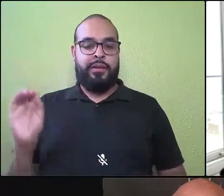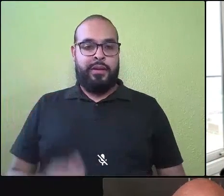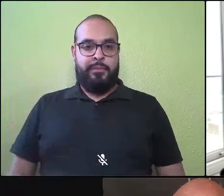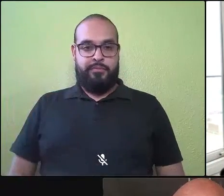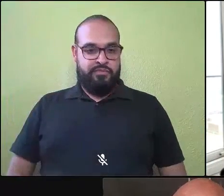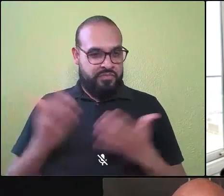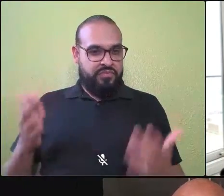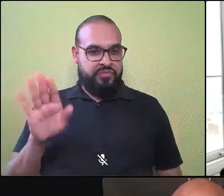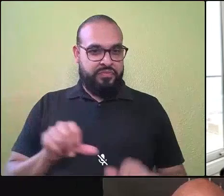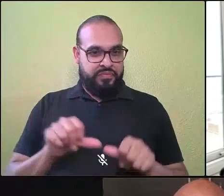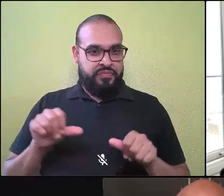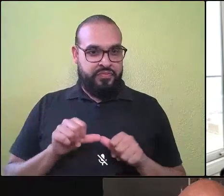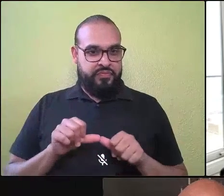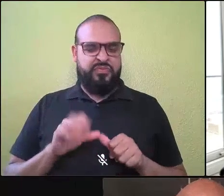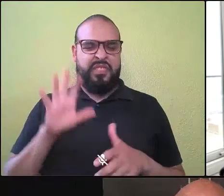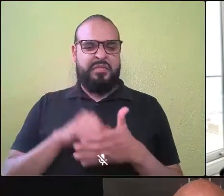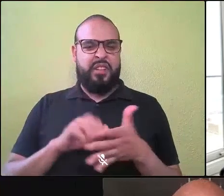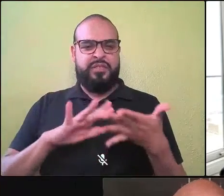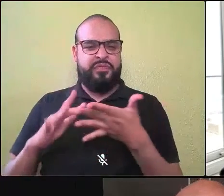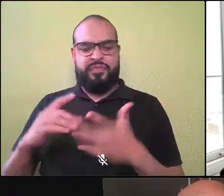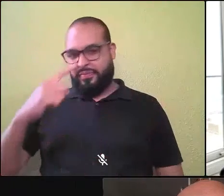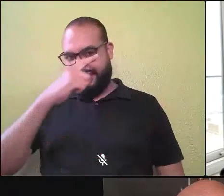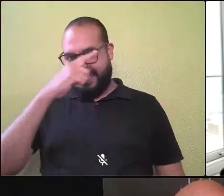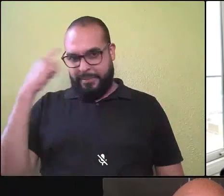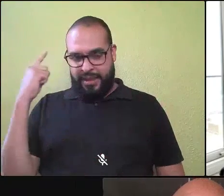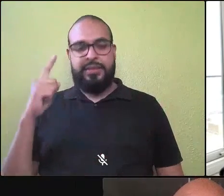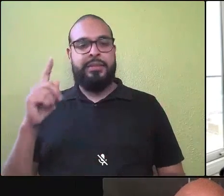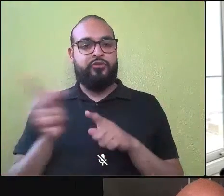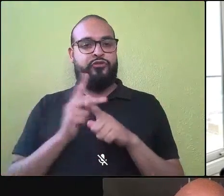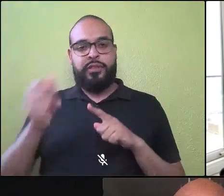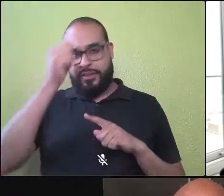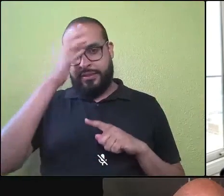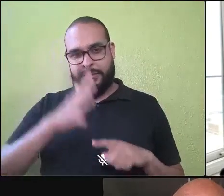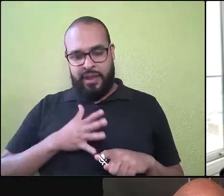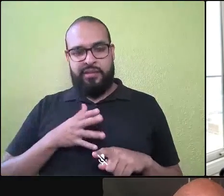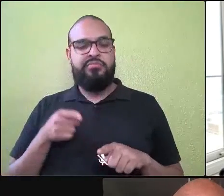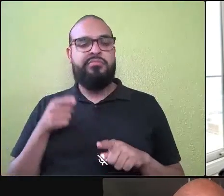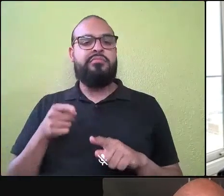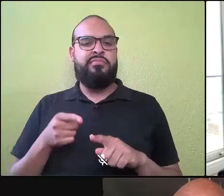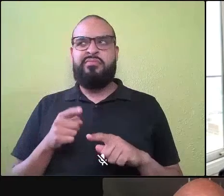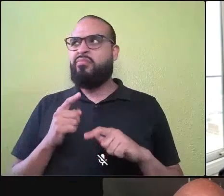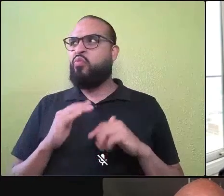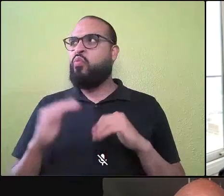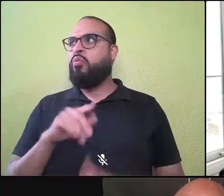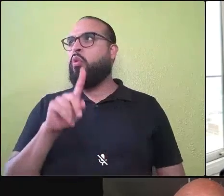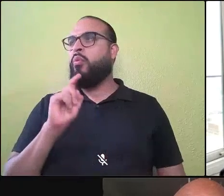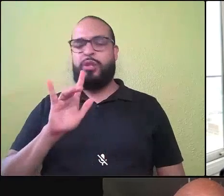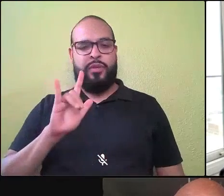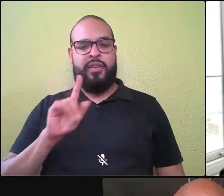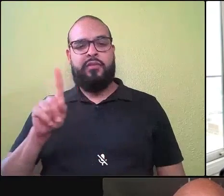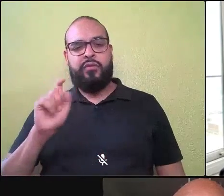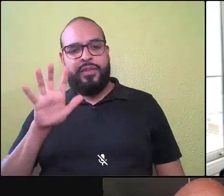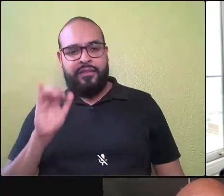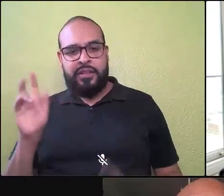Bay Area of Black professional men called the Brothers of Wingtip. We have like 125 to 150 guys on our list, and we